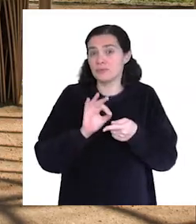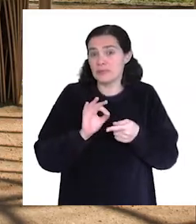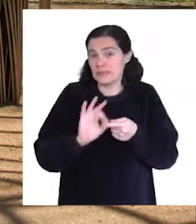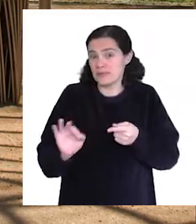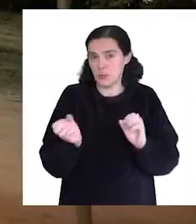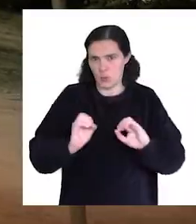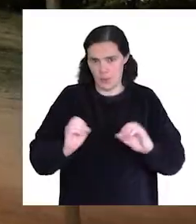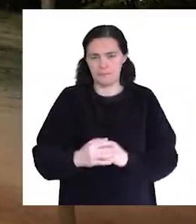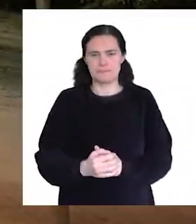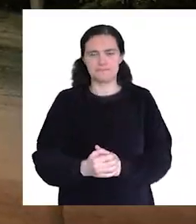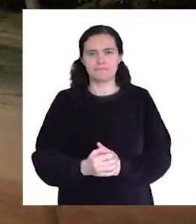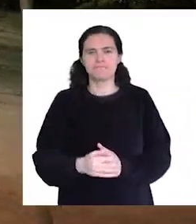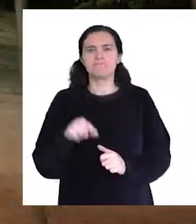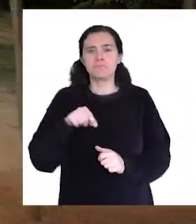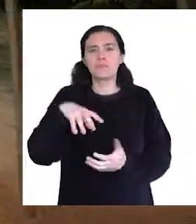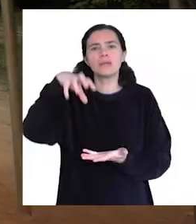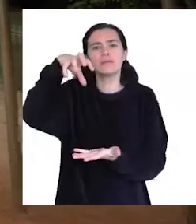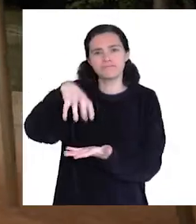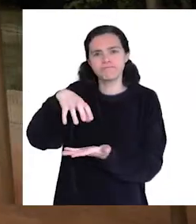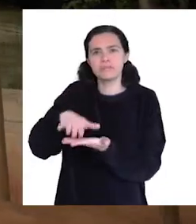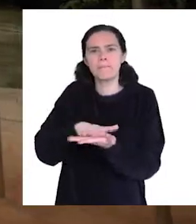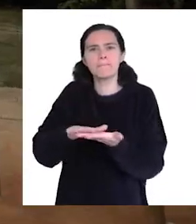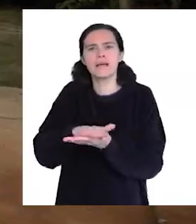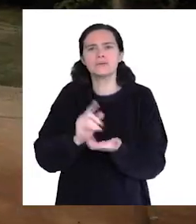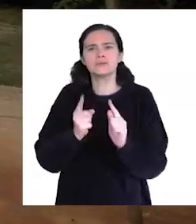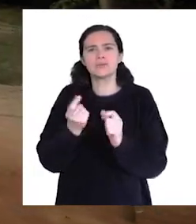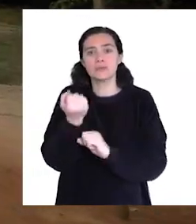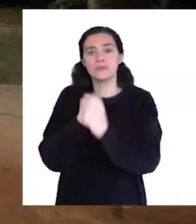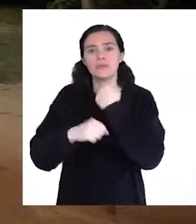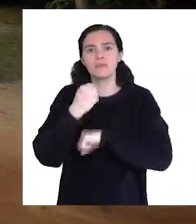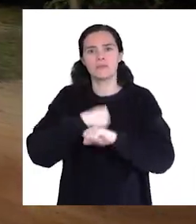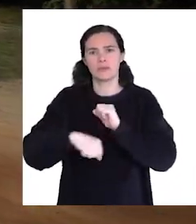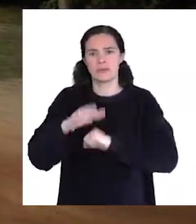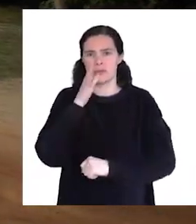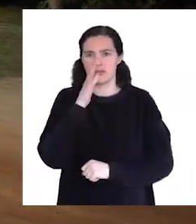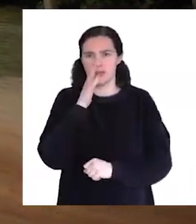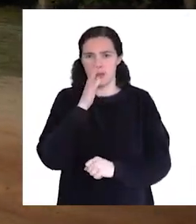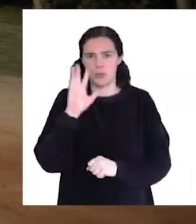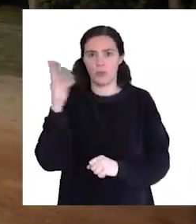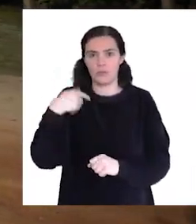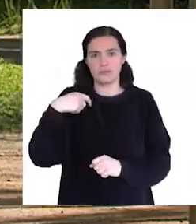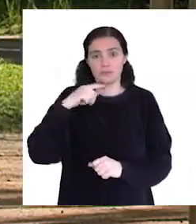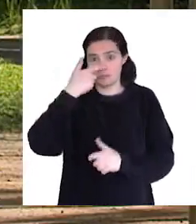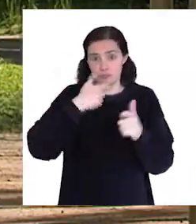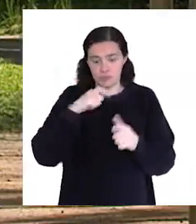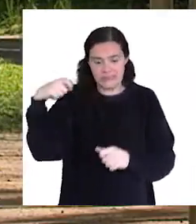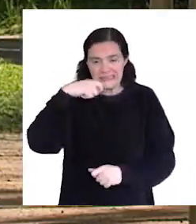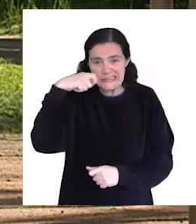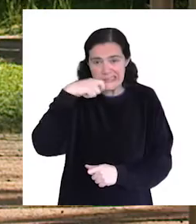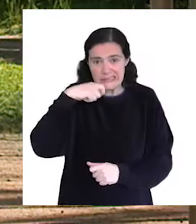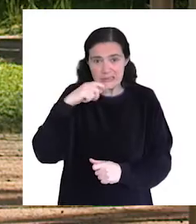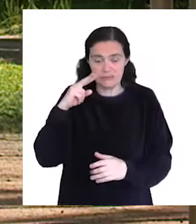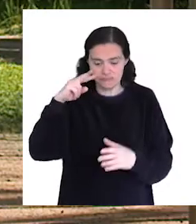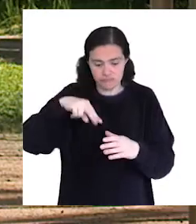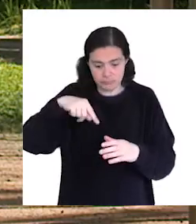function. Here, this pavilion is based on the movement of water. When you are brushing your